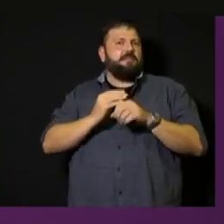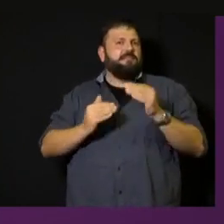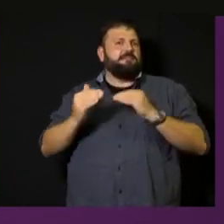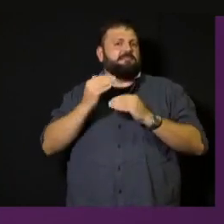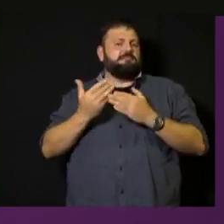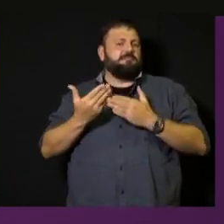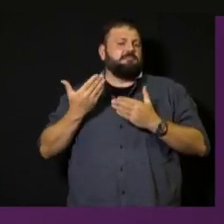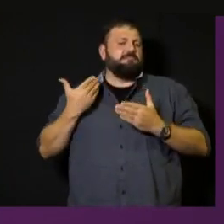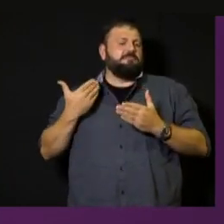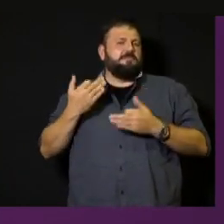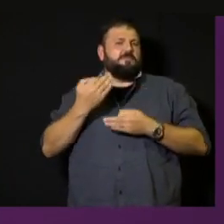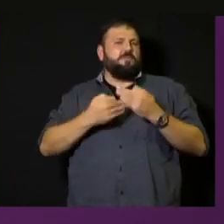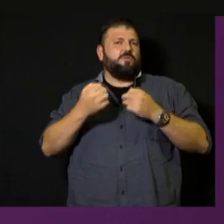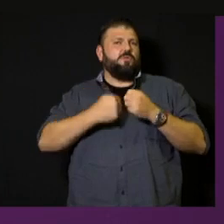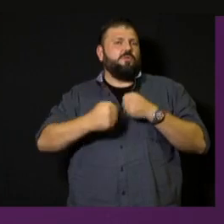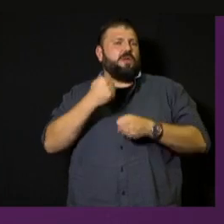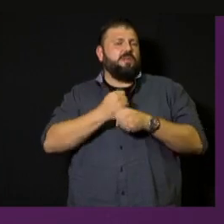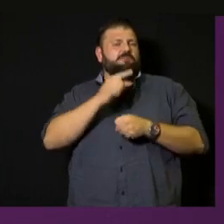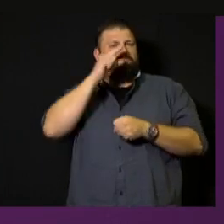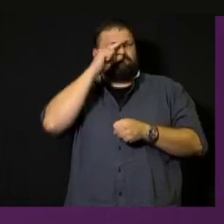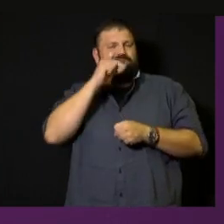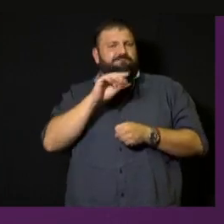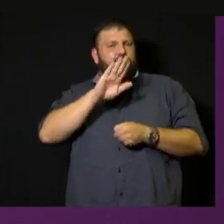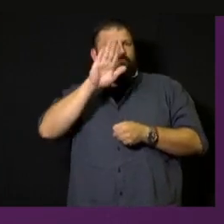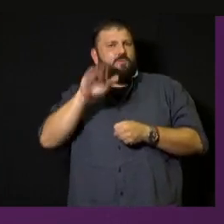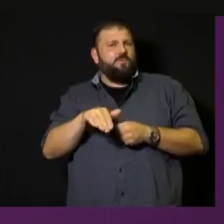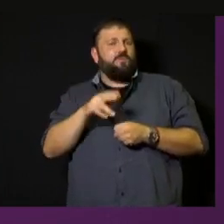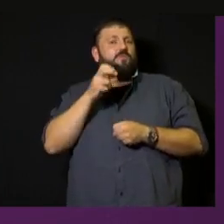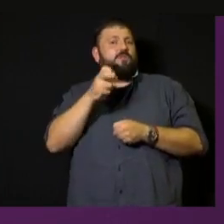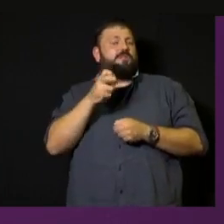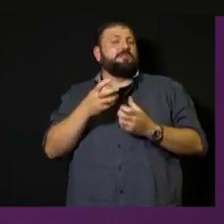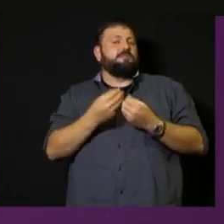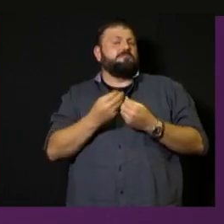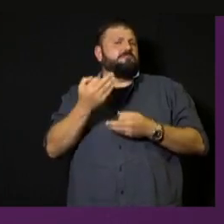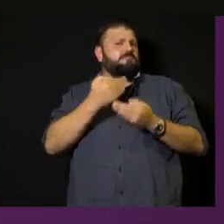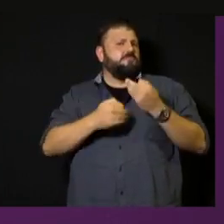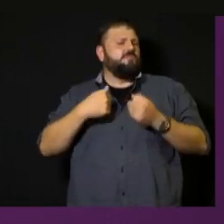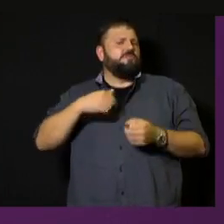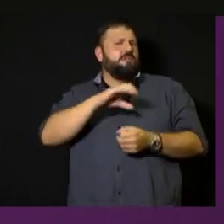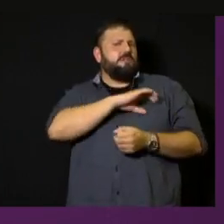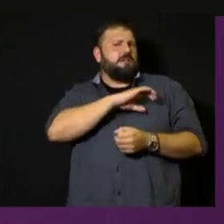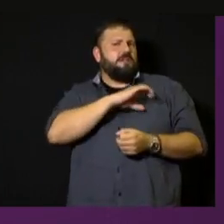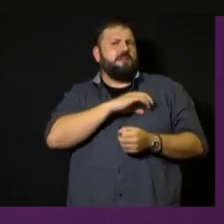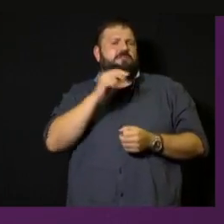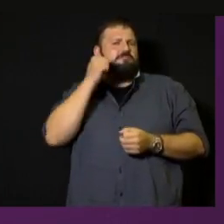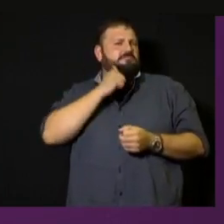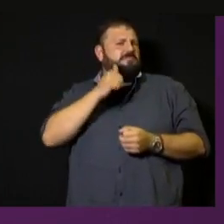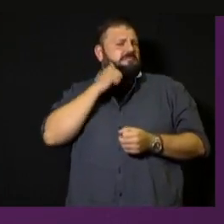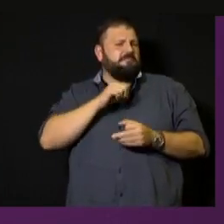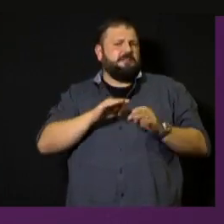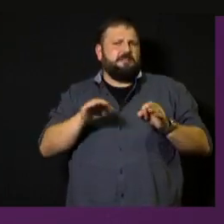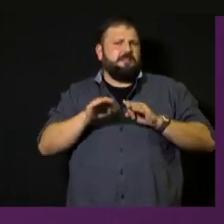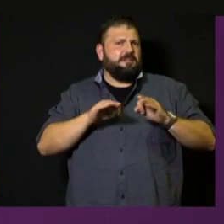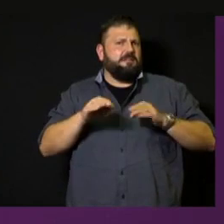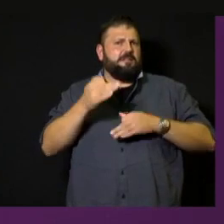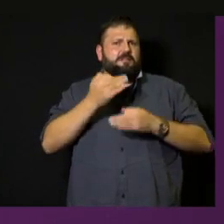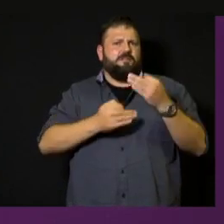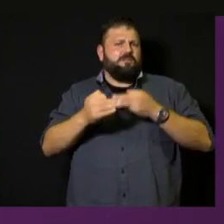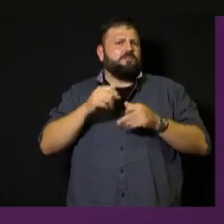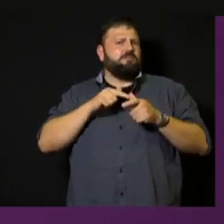organization, Diamond, and he passed away several years ago. And Ariel and his